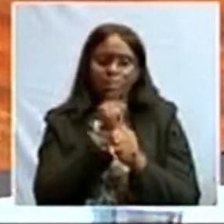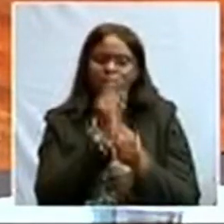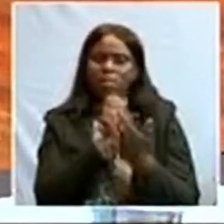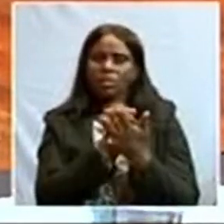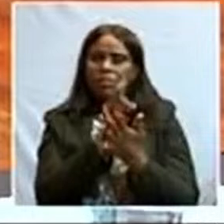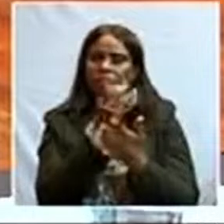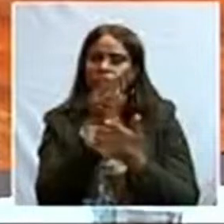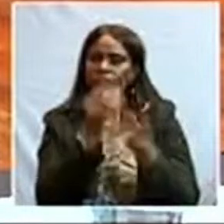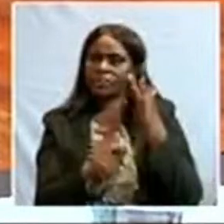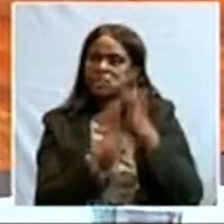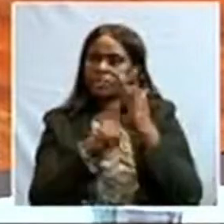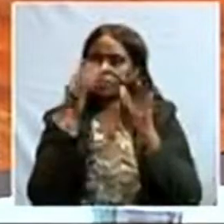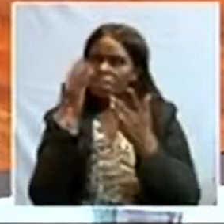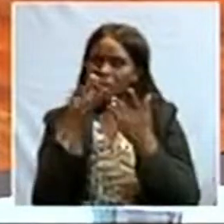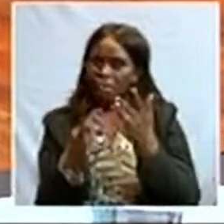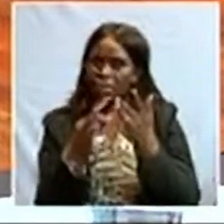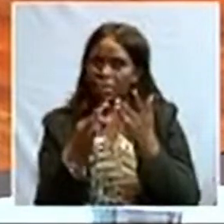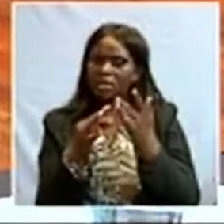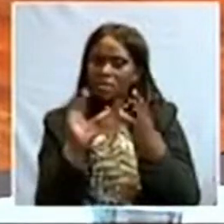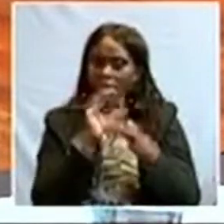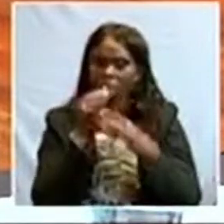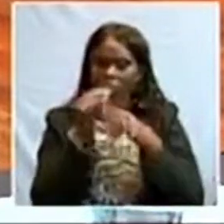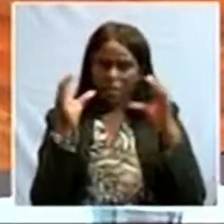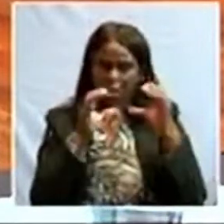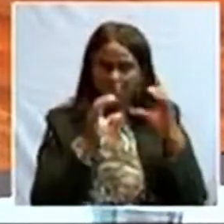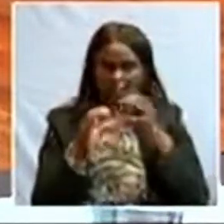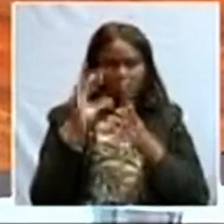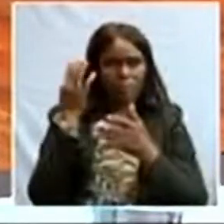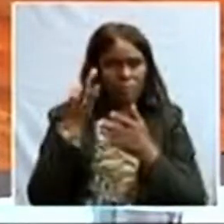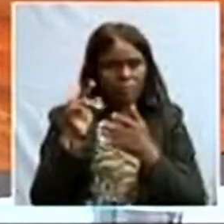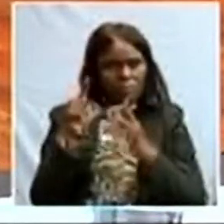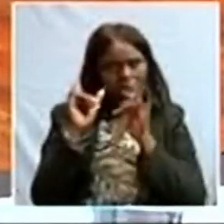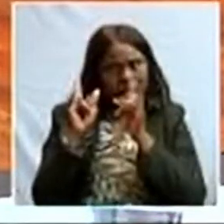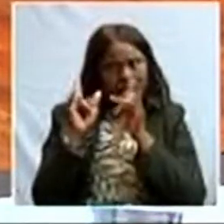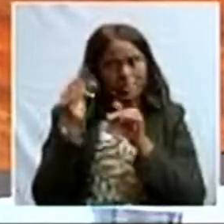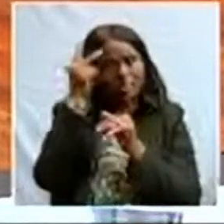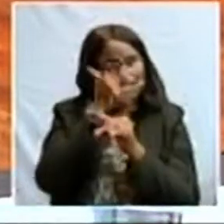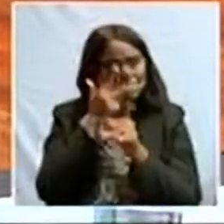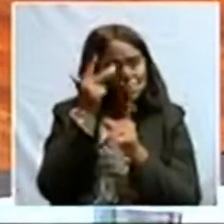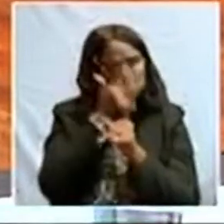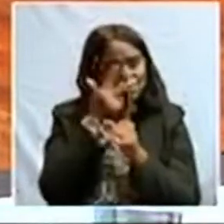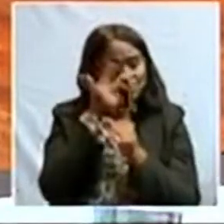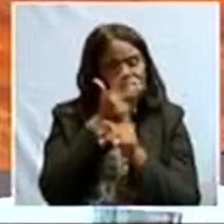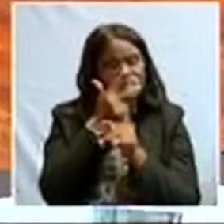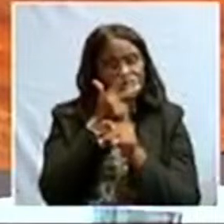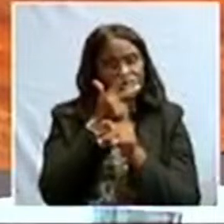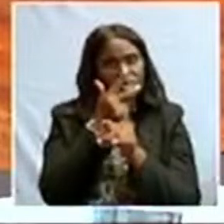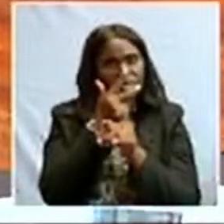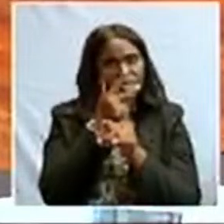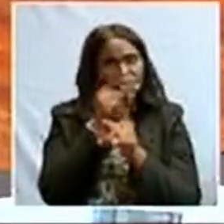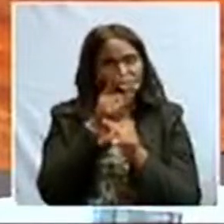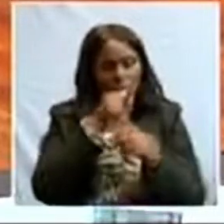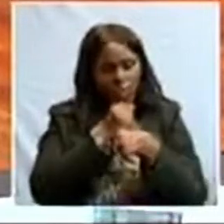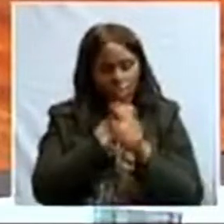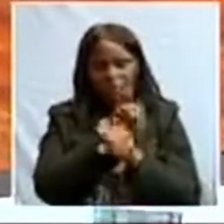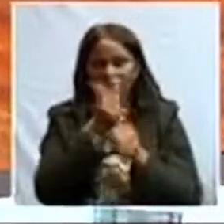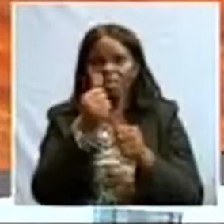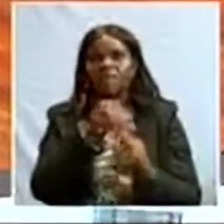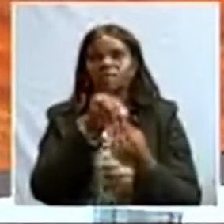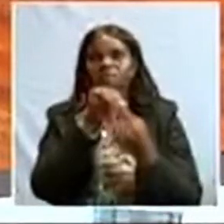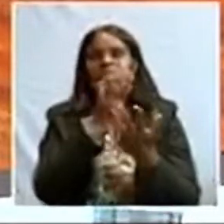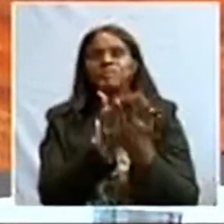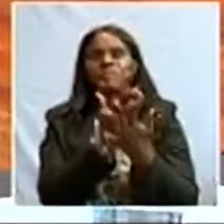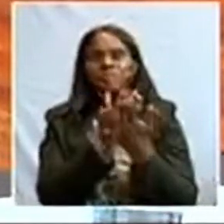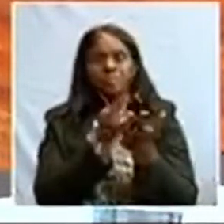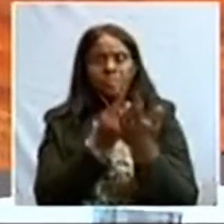of the town clerk or the council secretary? Should it remain the same? Are you making any special